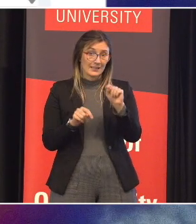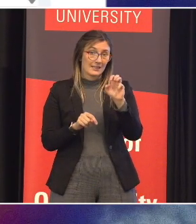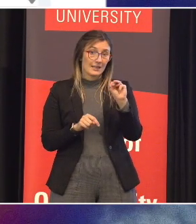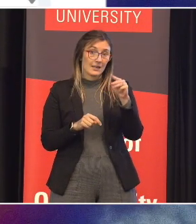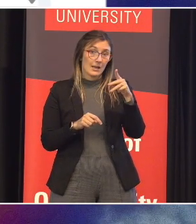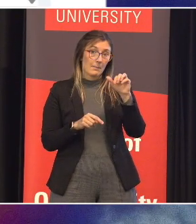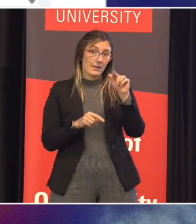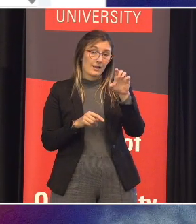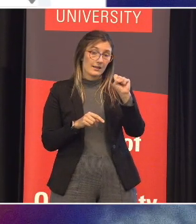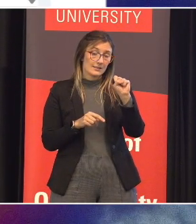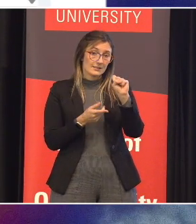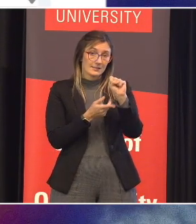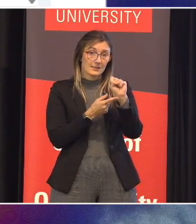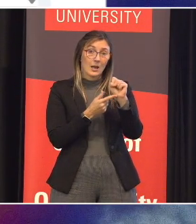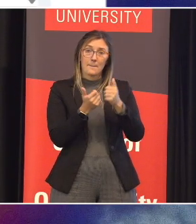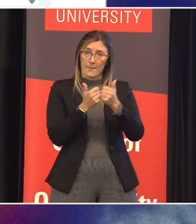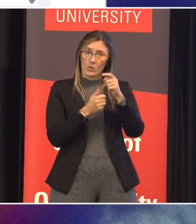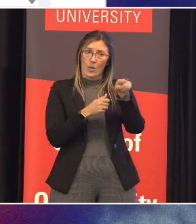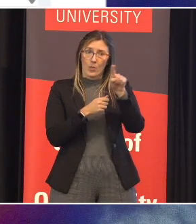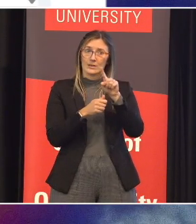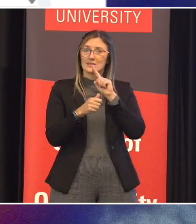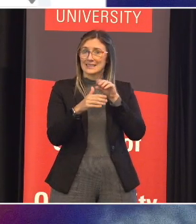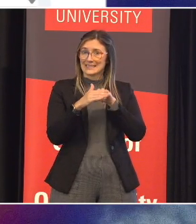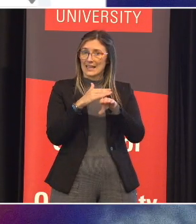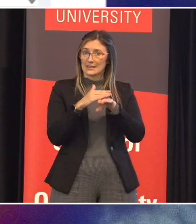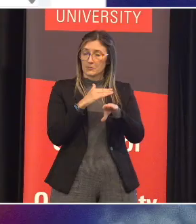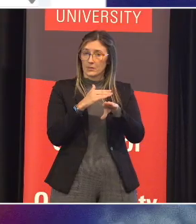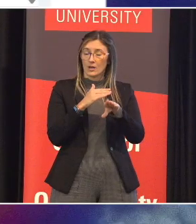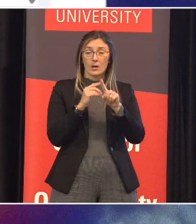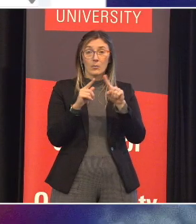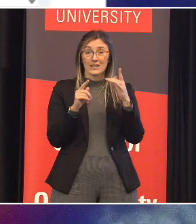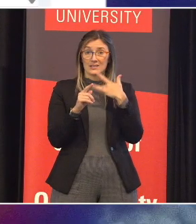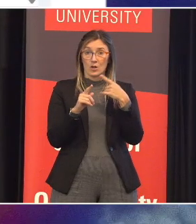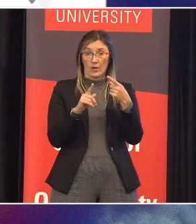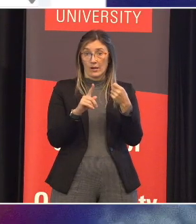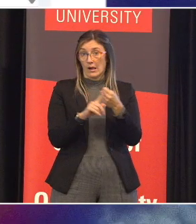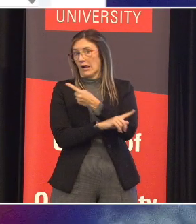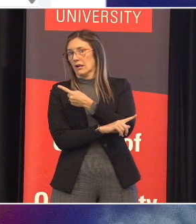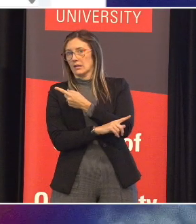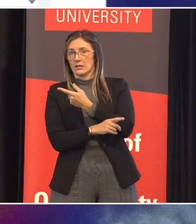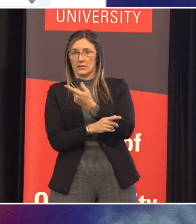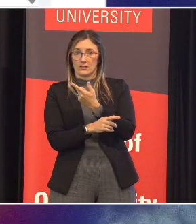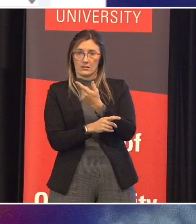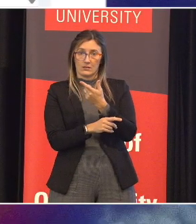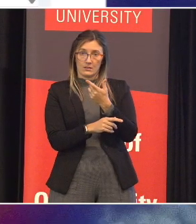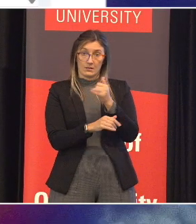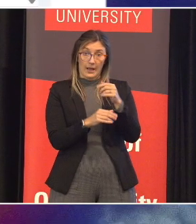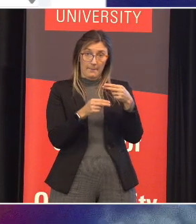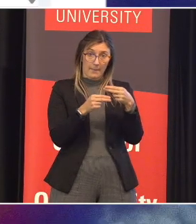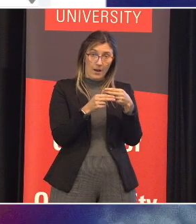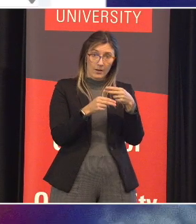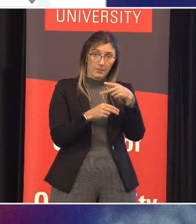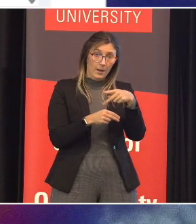accessible, but when you go off those templates, like in PowerPoint or Google Slides, it can get off.